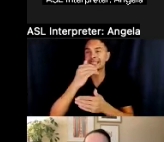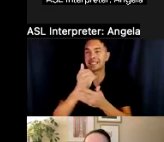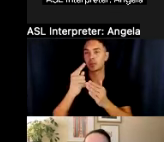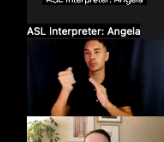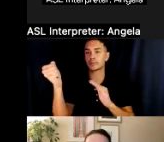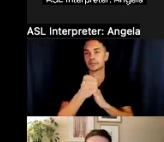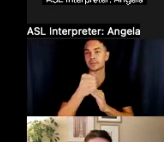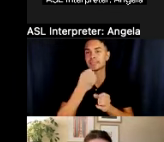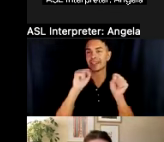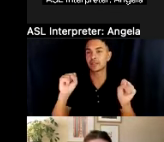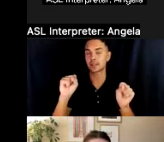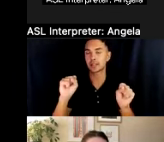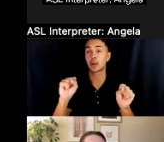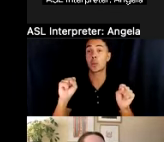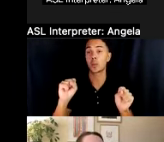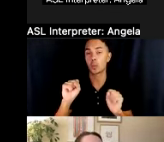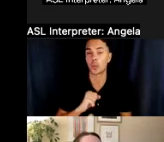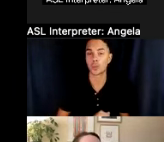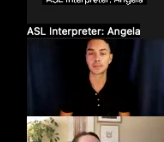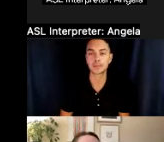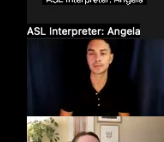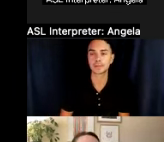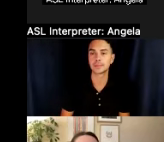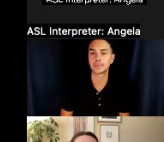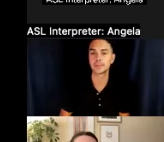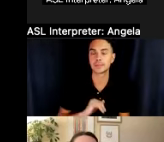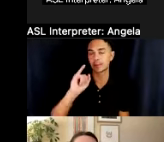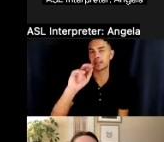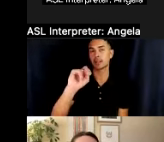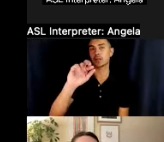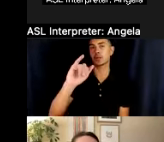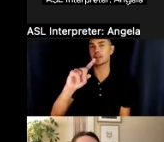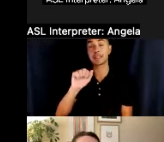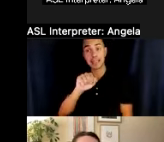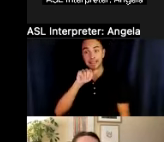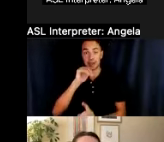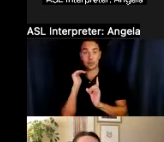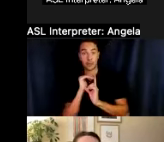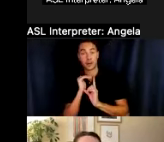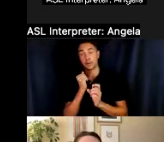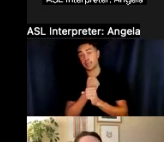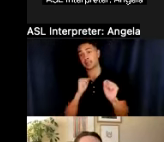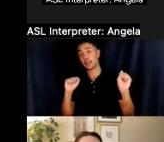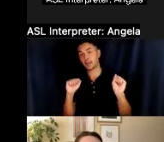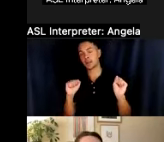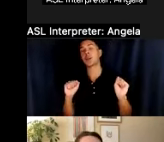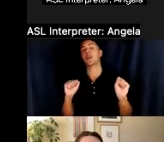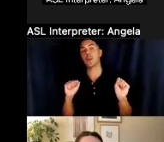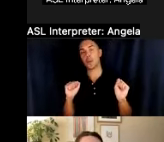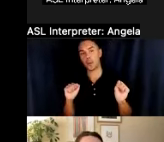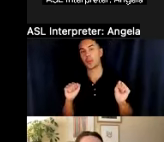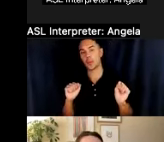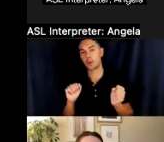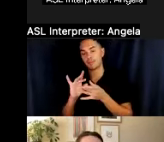Yes. Shelley. And I think that reminder of safety kind of hinges